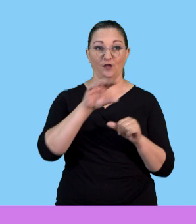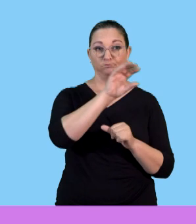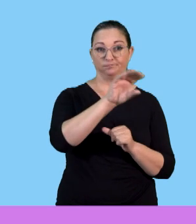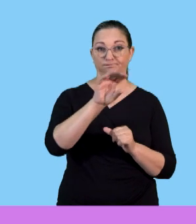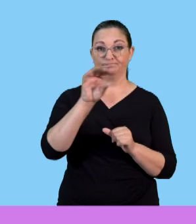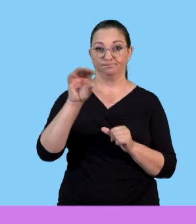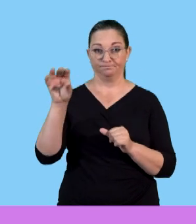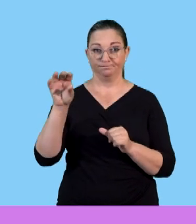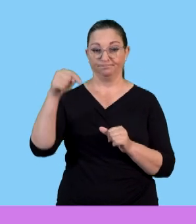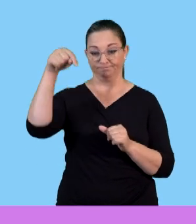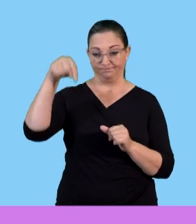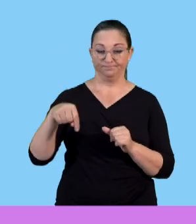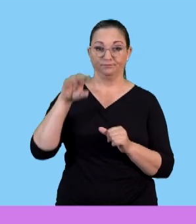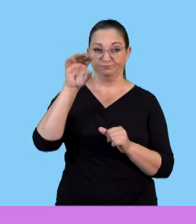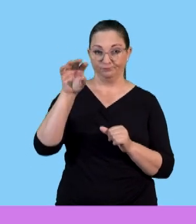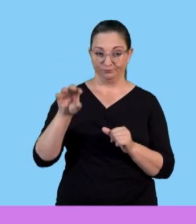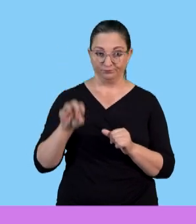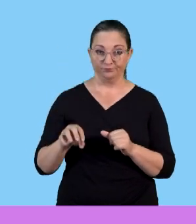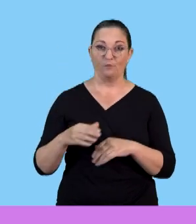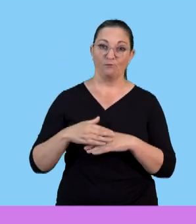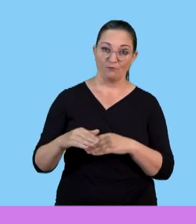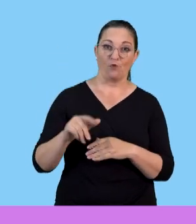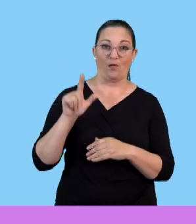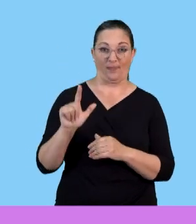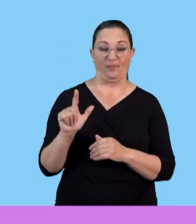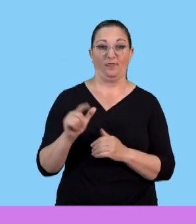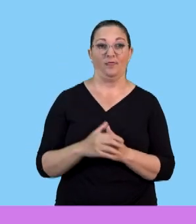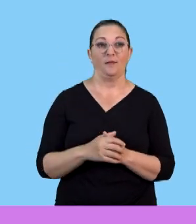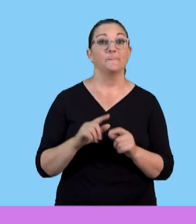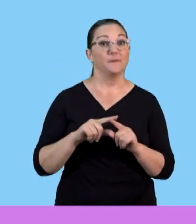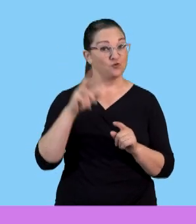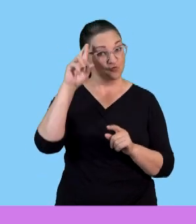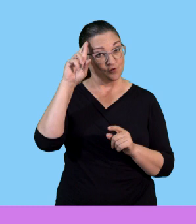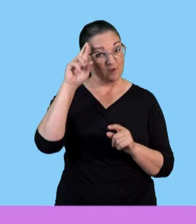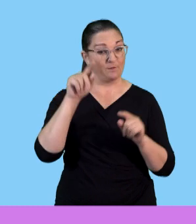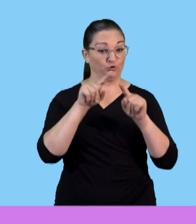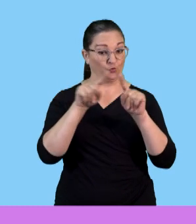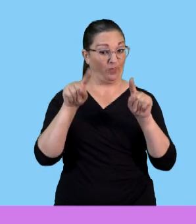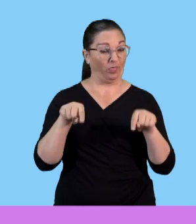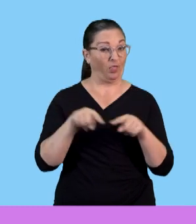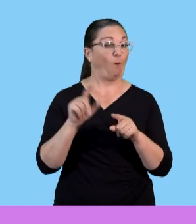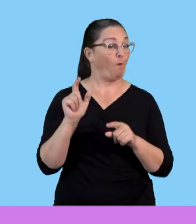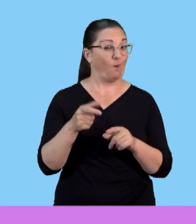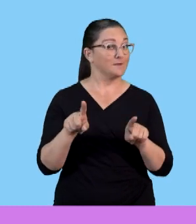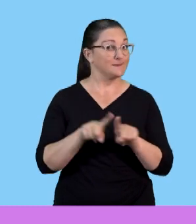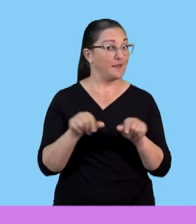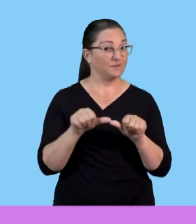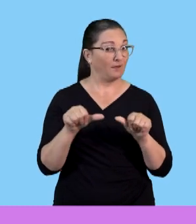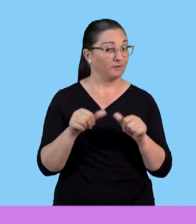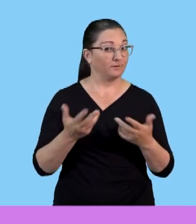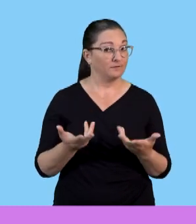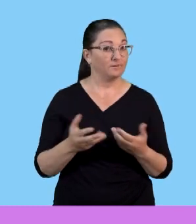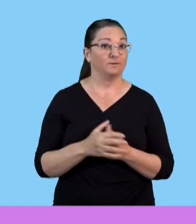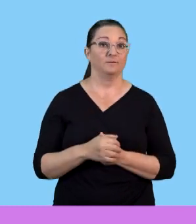and then going down is another length, because remember, it is a square, all lengths are the same